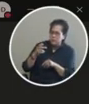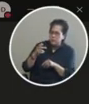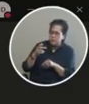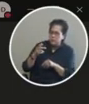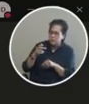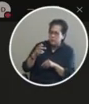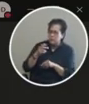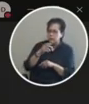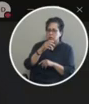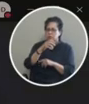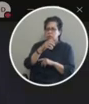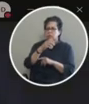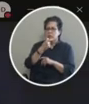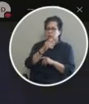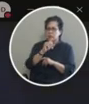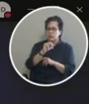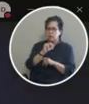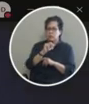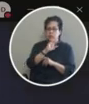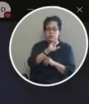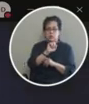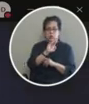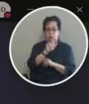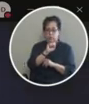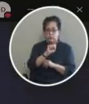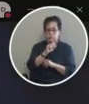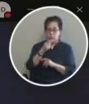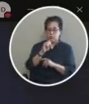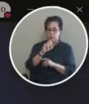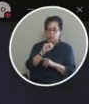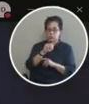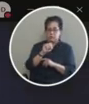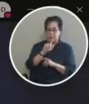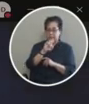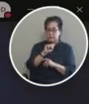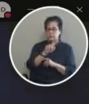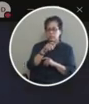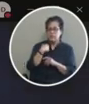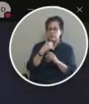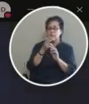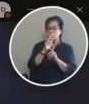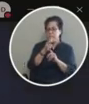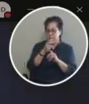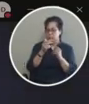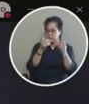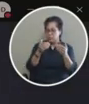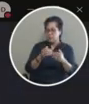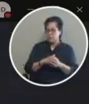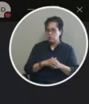Carlos González Rivera. Carlos Gonzalez? Go ahead, sir. You'll have 3 minutes.